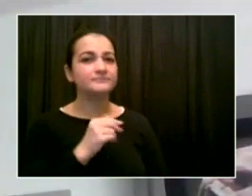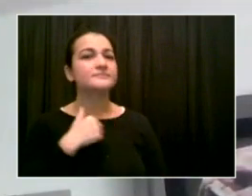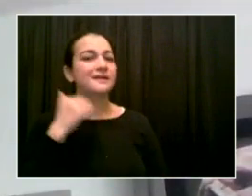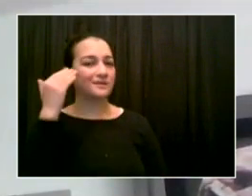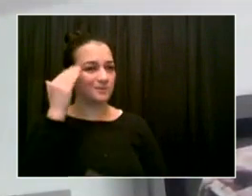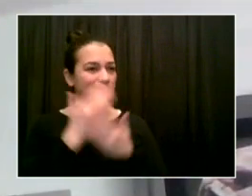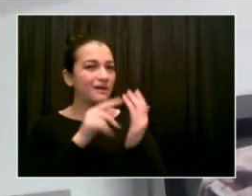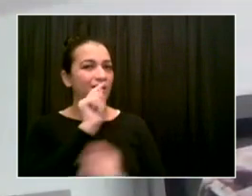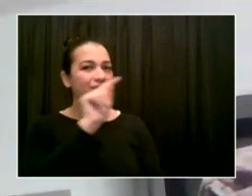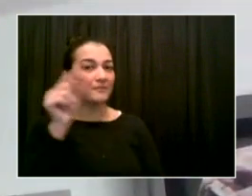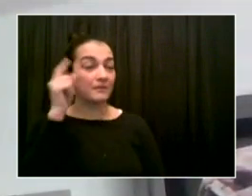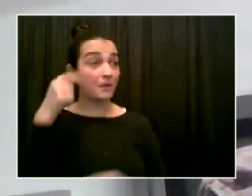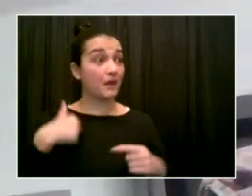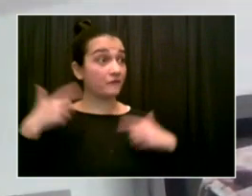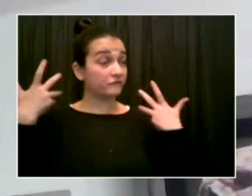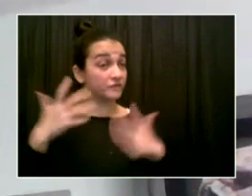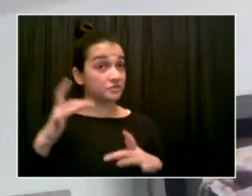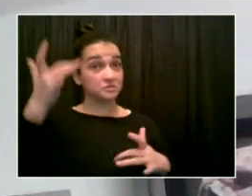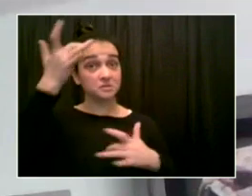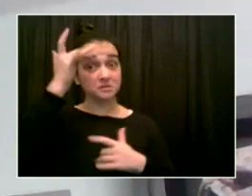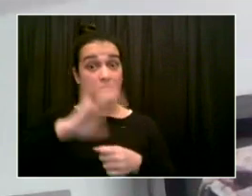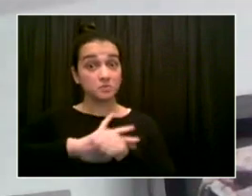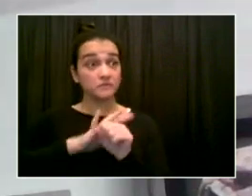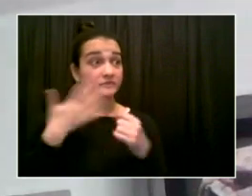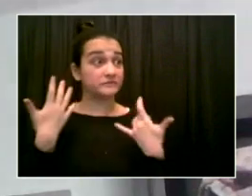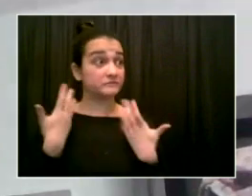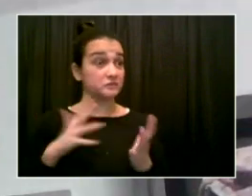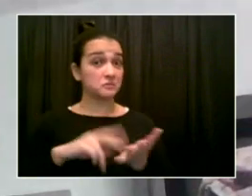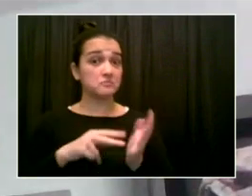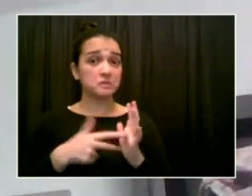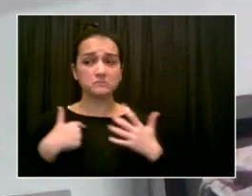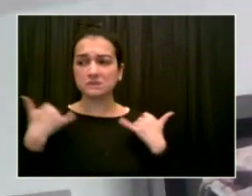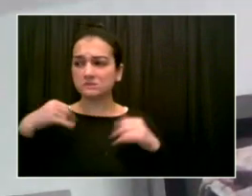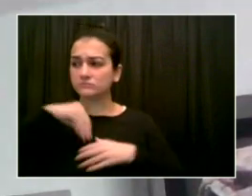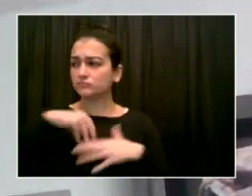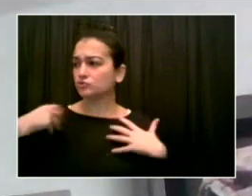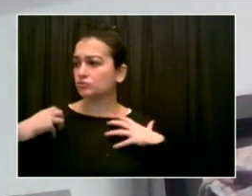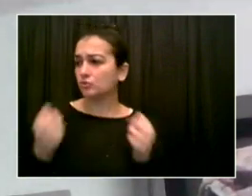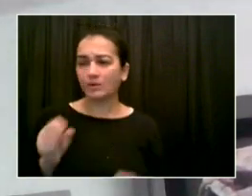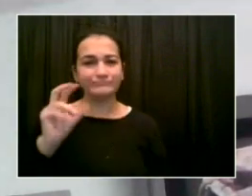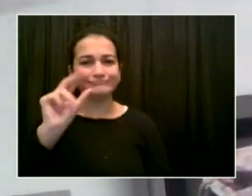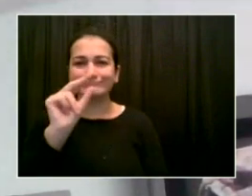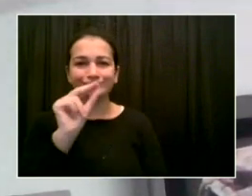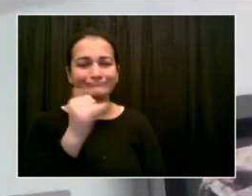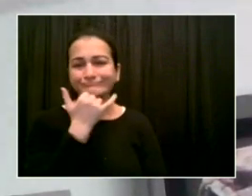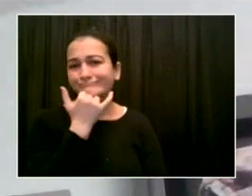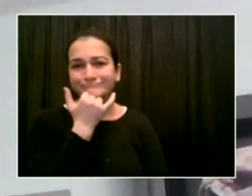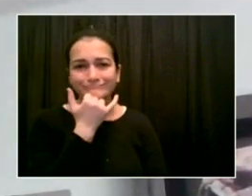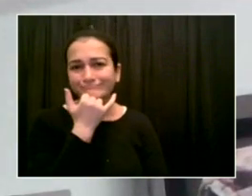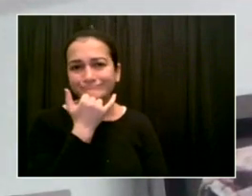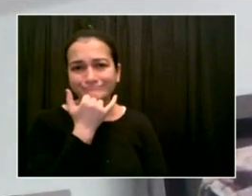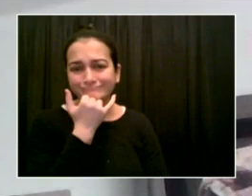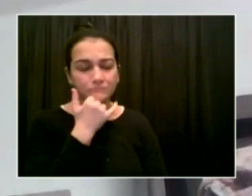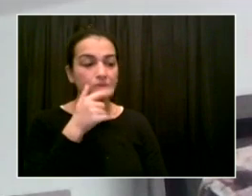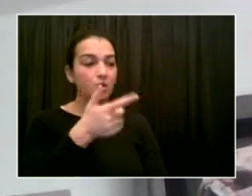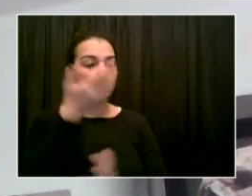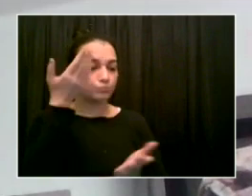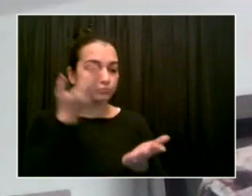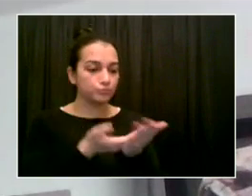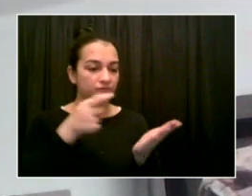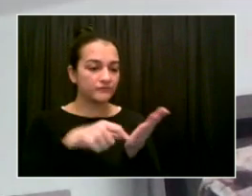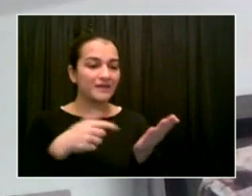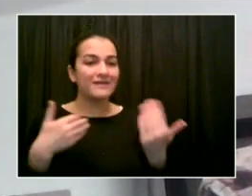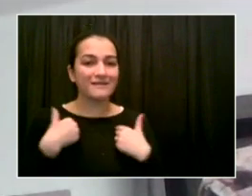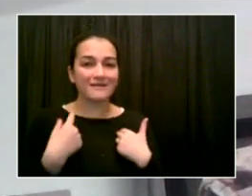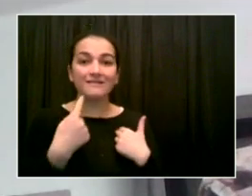protected is to get vaccination. The studies have been quite clear that people who get vaccinated following